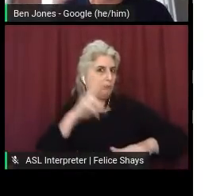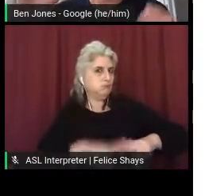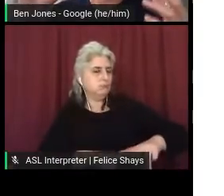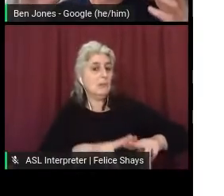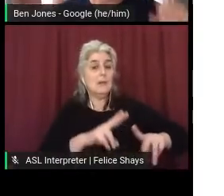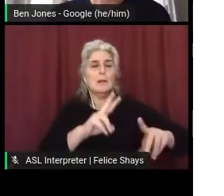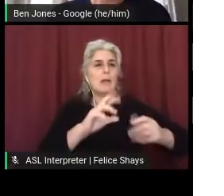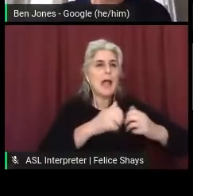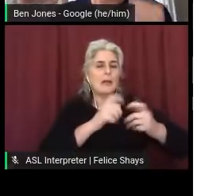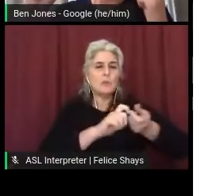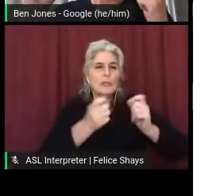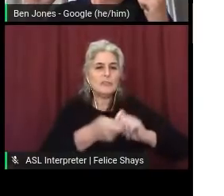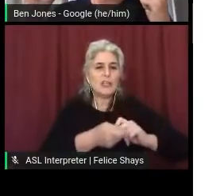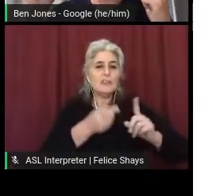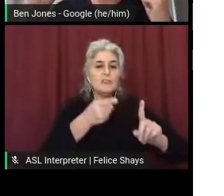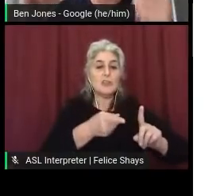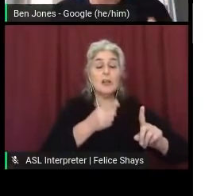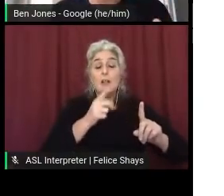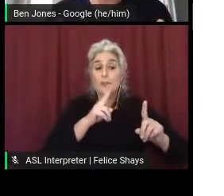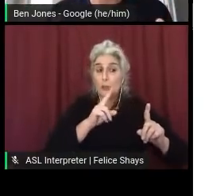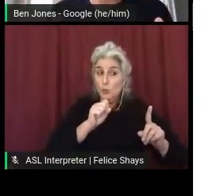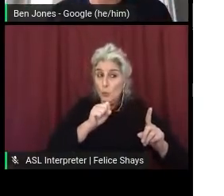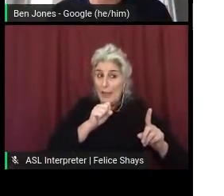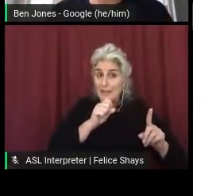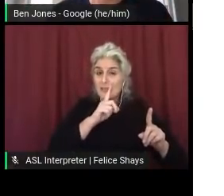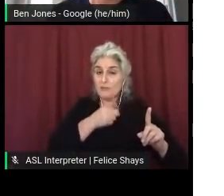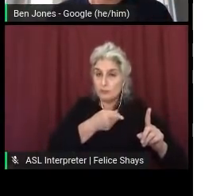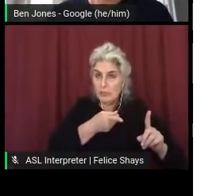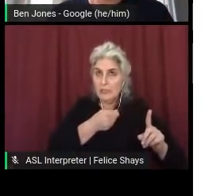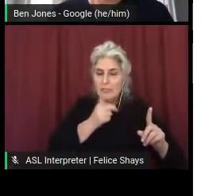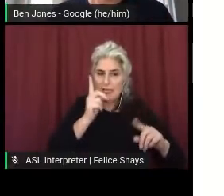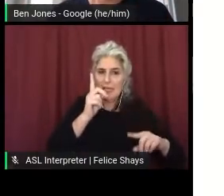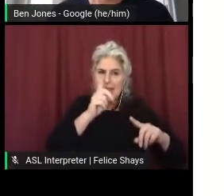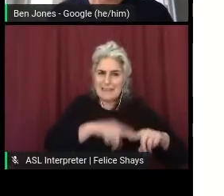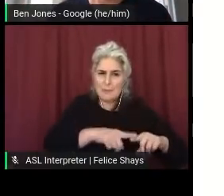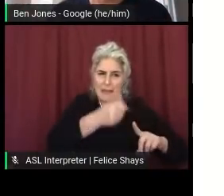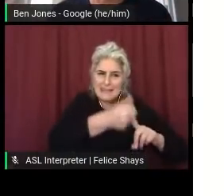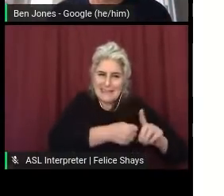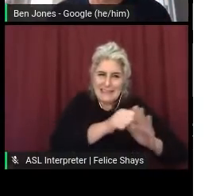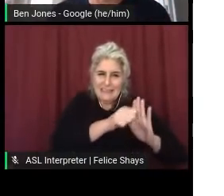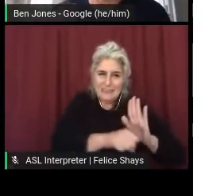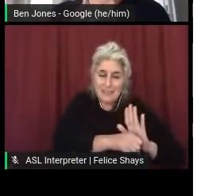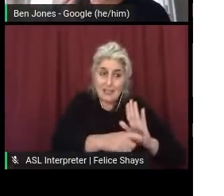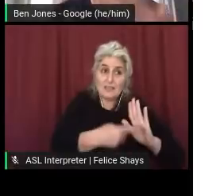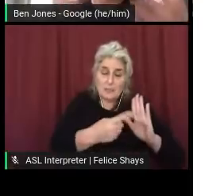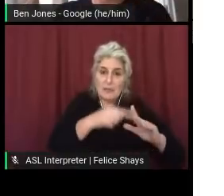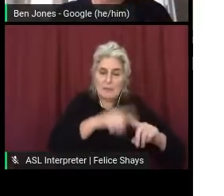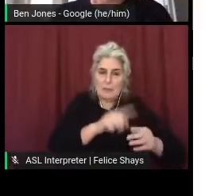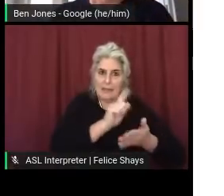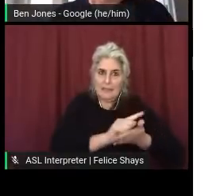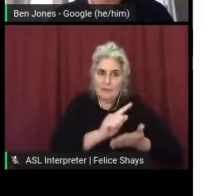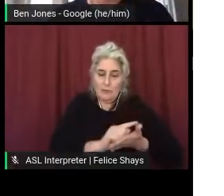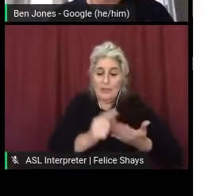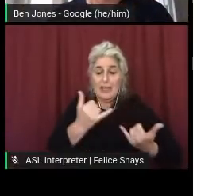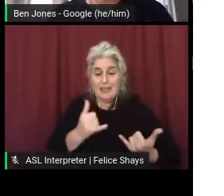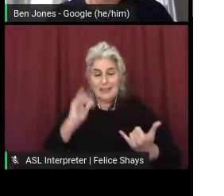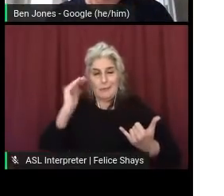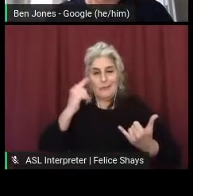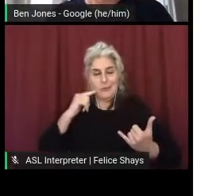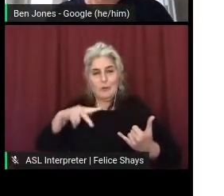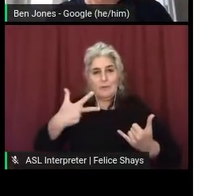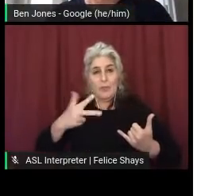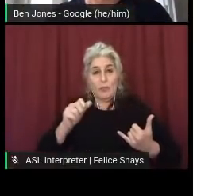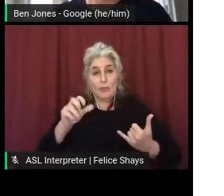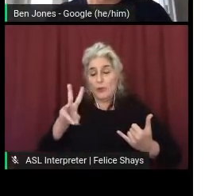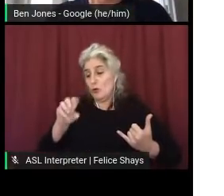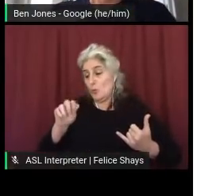US, this is state by state, it's almost week by week. Unfortunately, as we seem to be entering a third wave, maybe